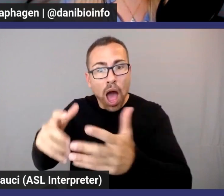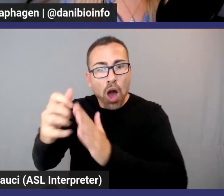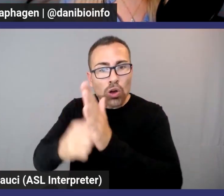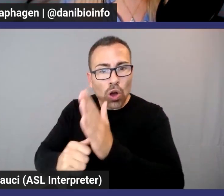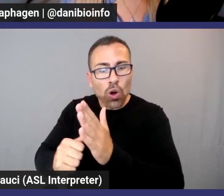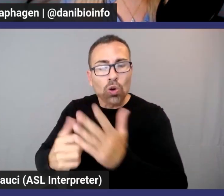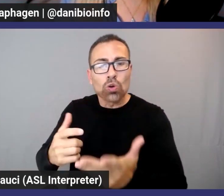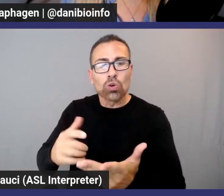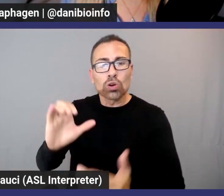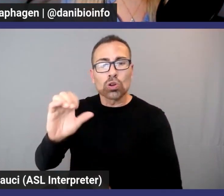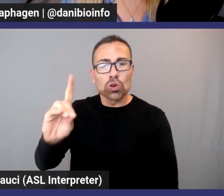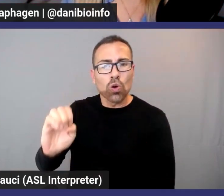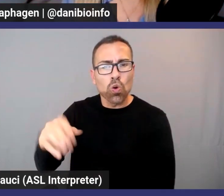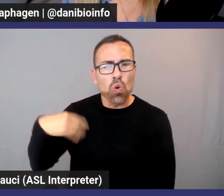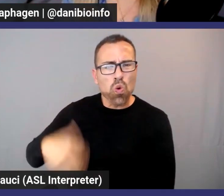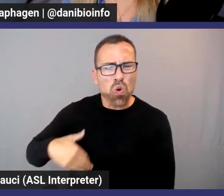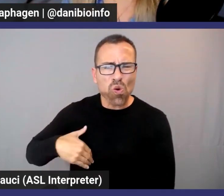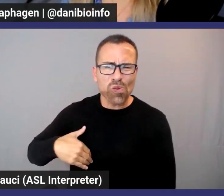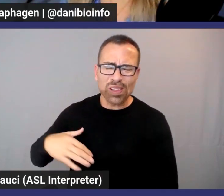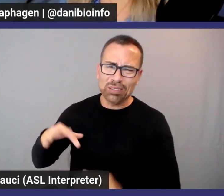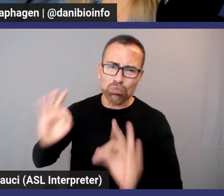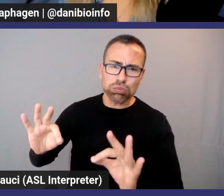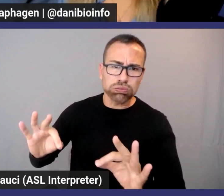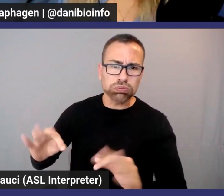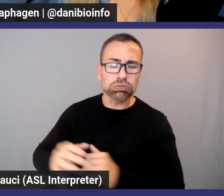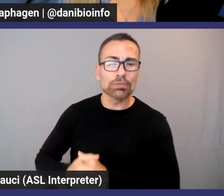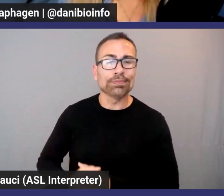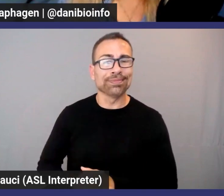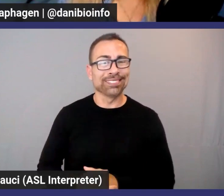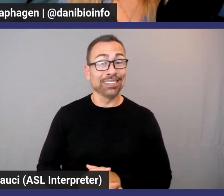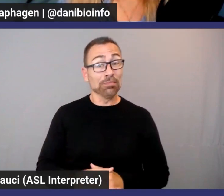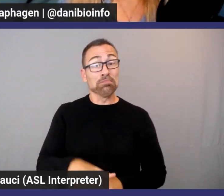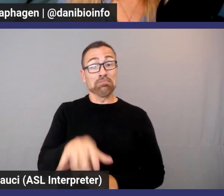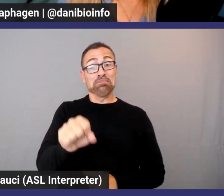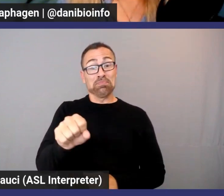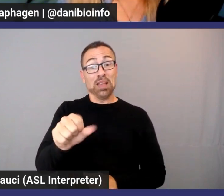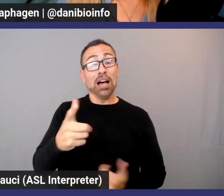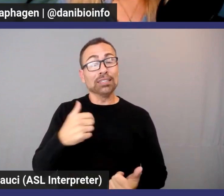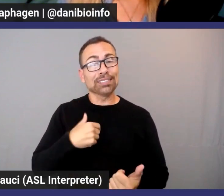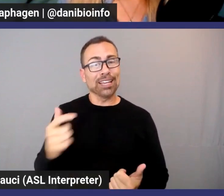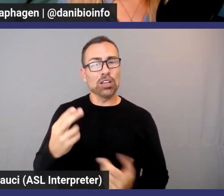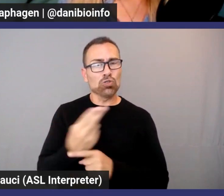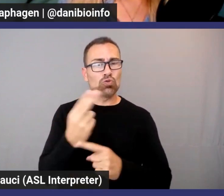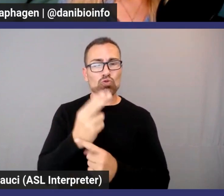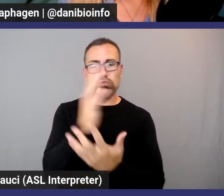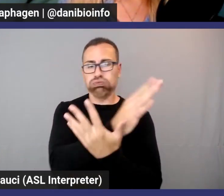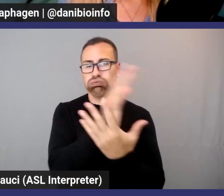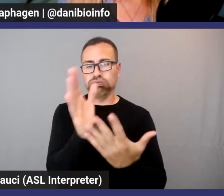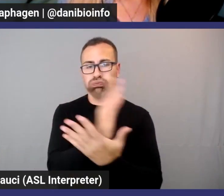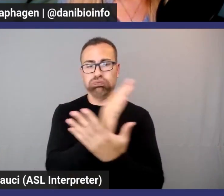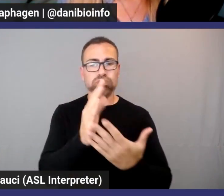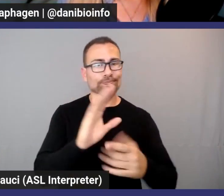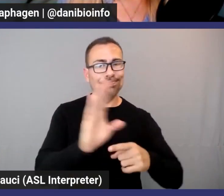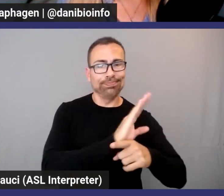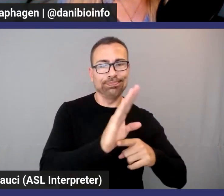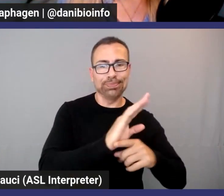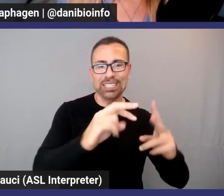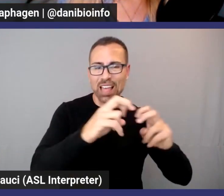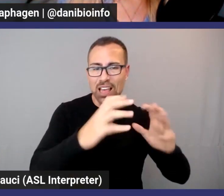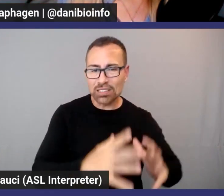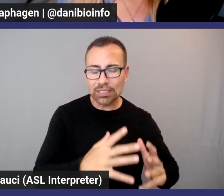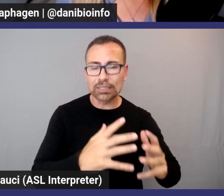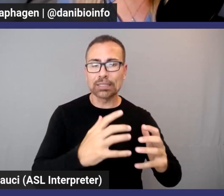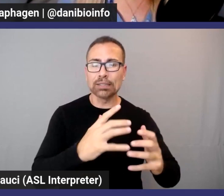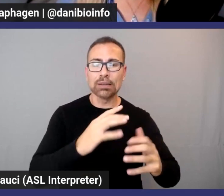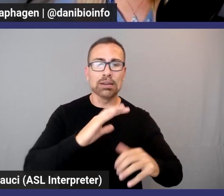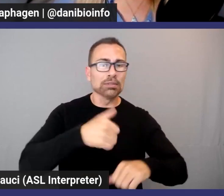That's really awesome. Exactly. And we span across use cases. So, business analysts can build custom models